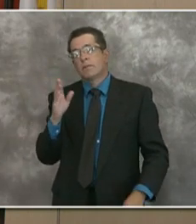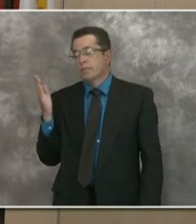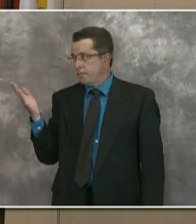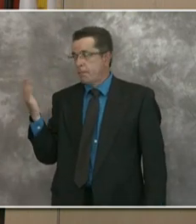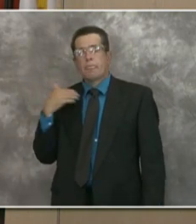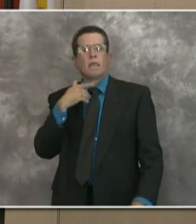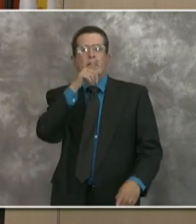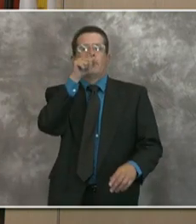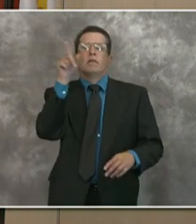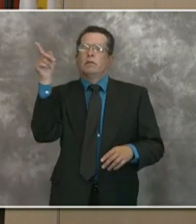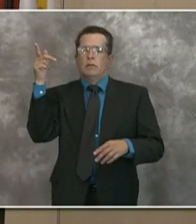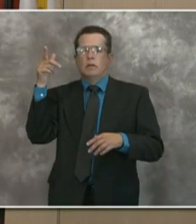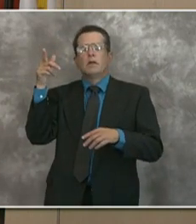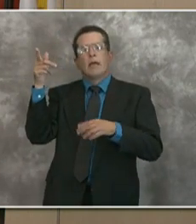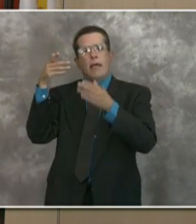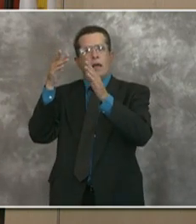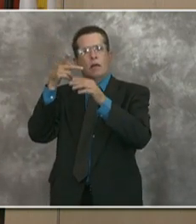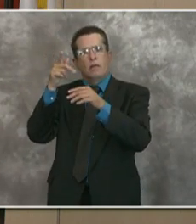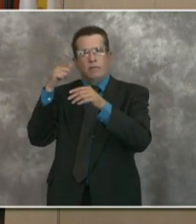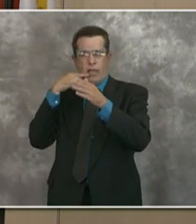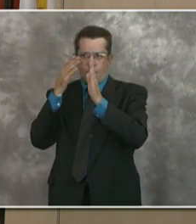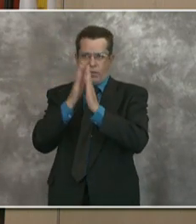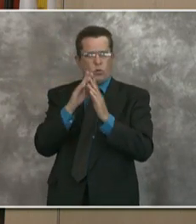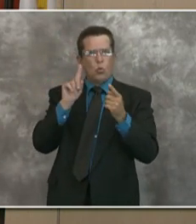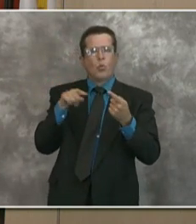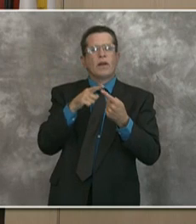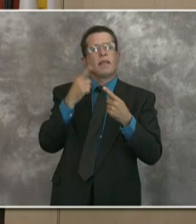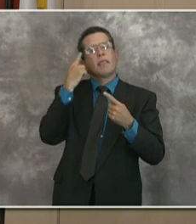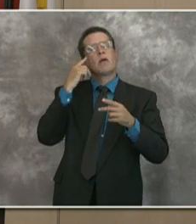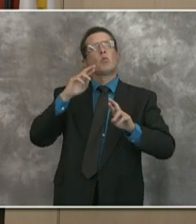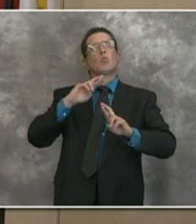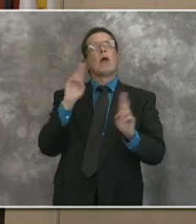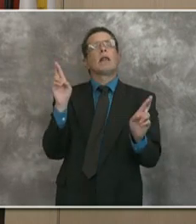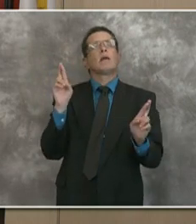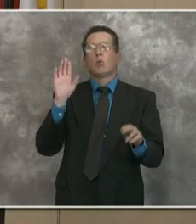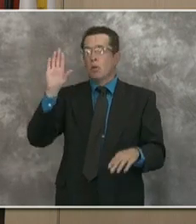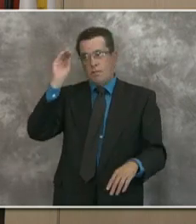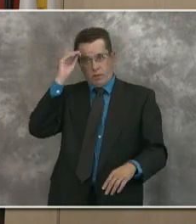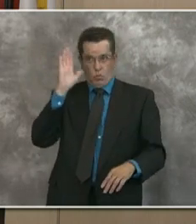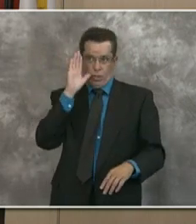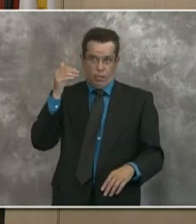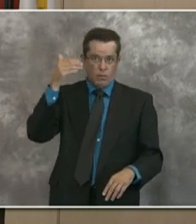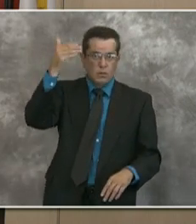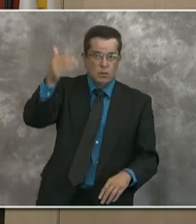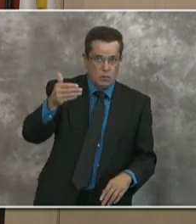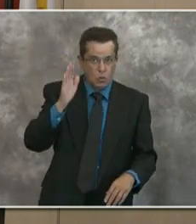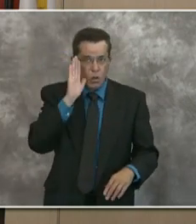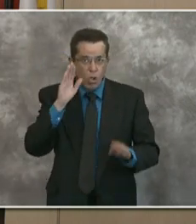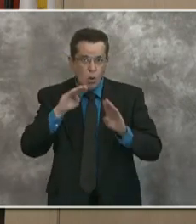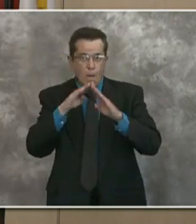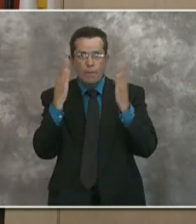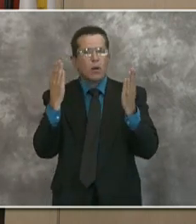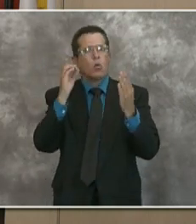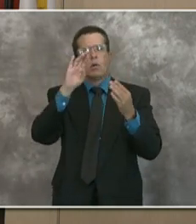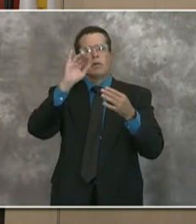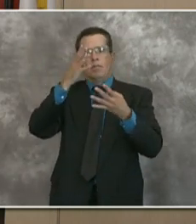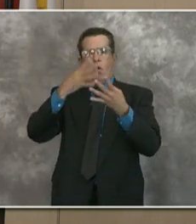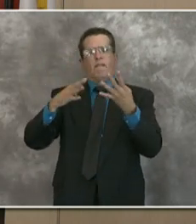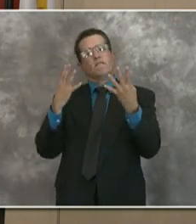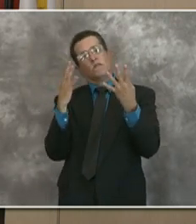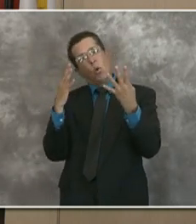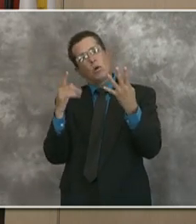any inside track on when folks might expect to see that? Do you feel like it's in the offing, or do you think it's more of a phase 4